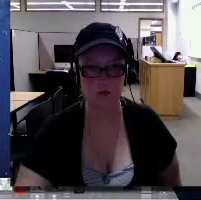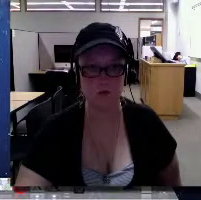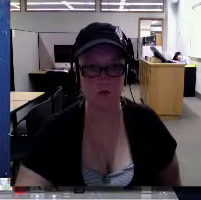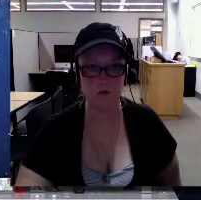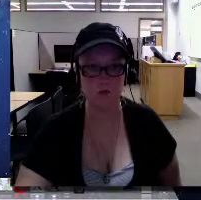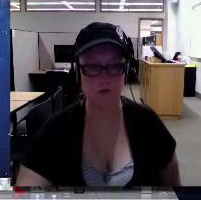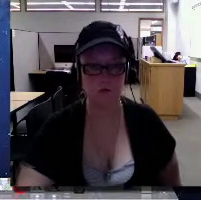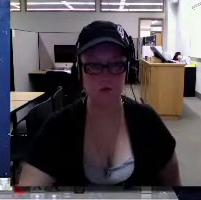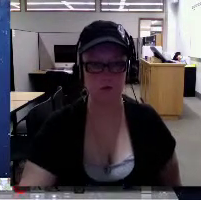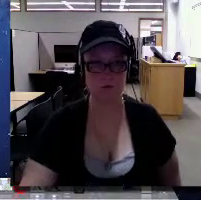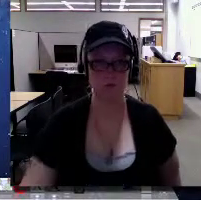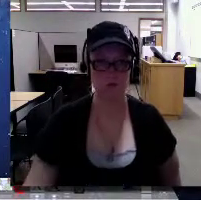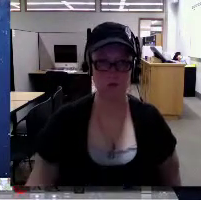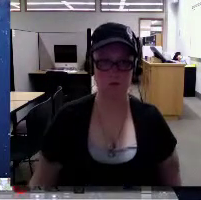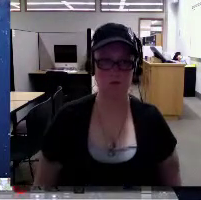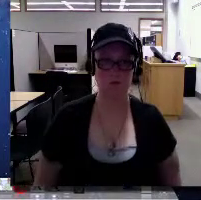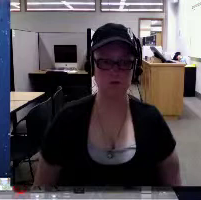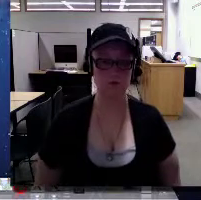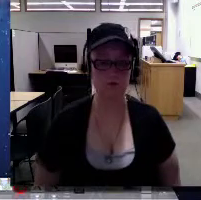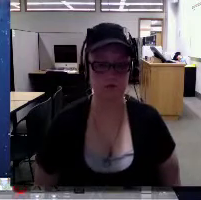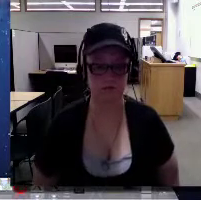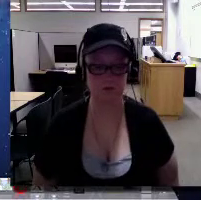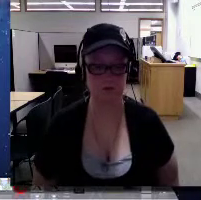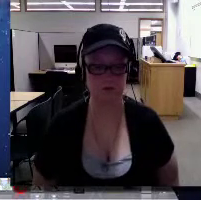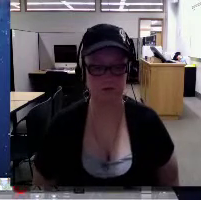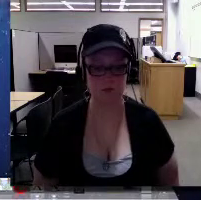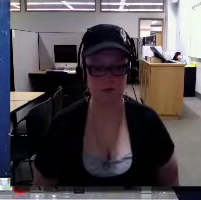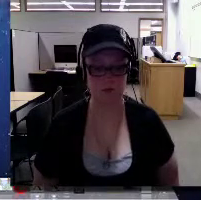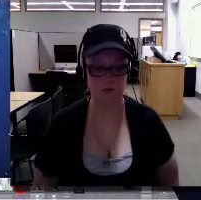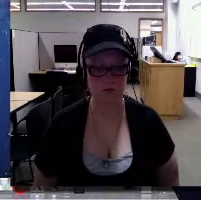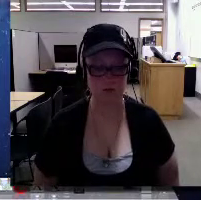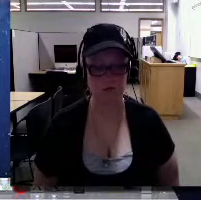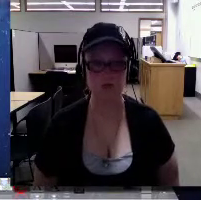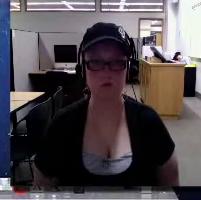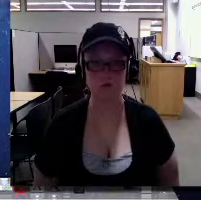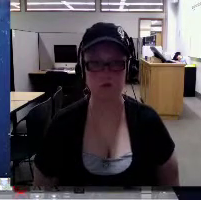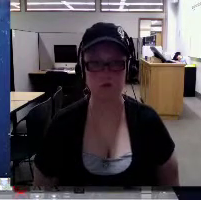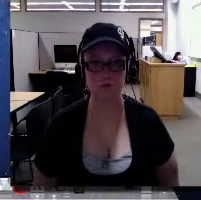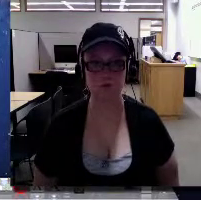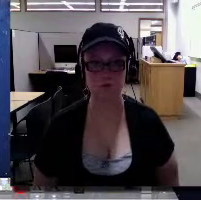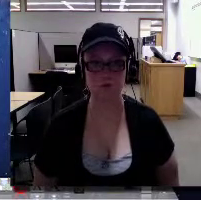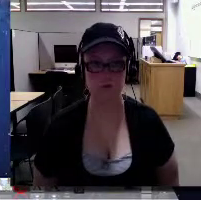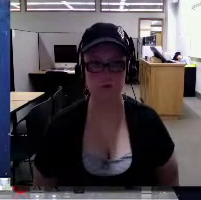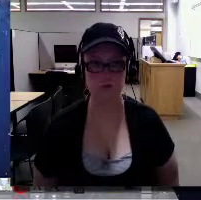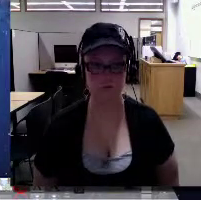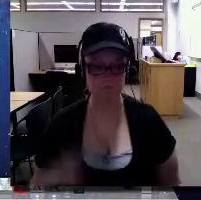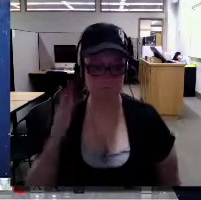My name is David Burnite. I'd like to tell you a little bit about my big grandma.